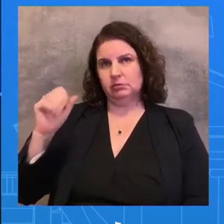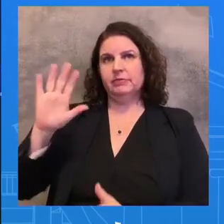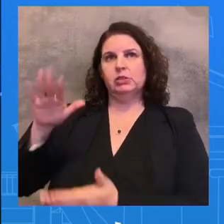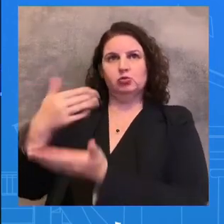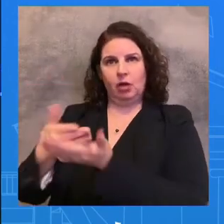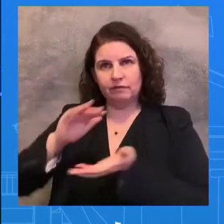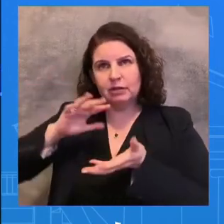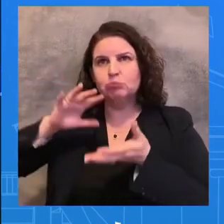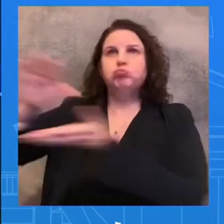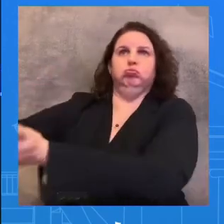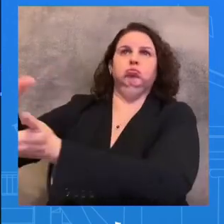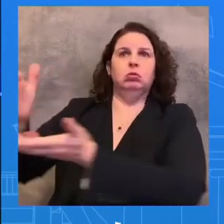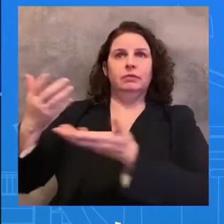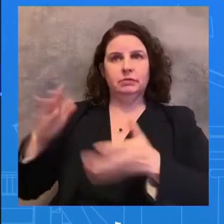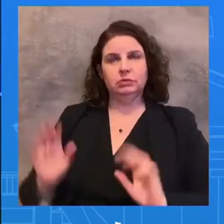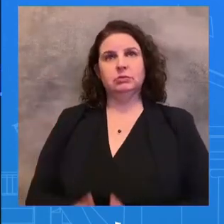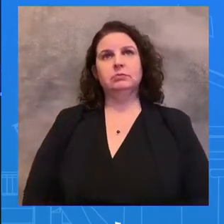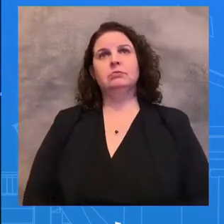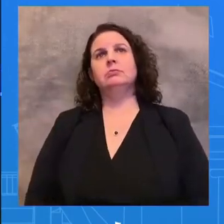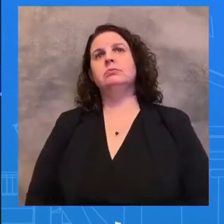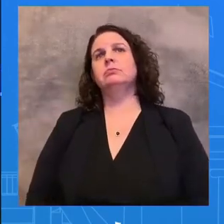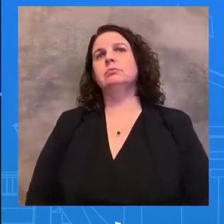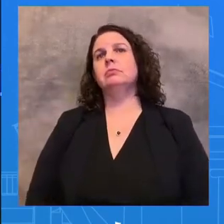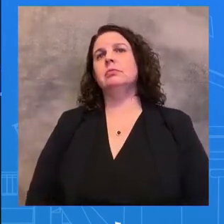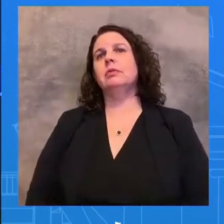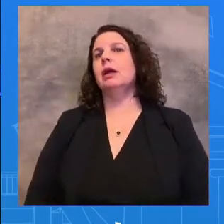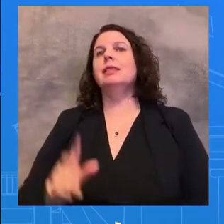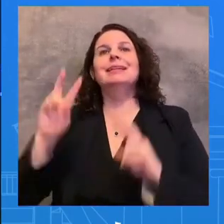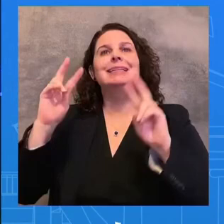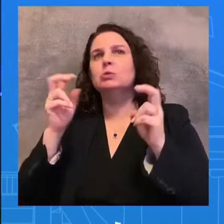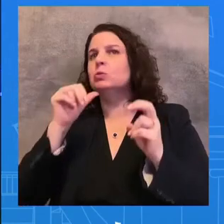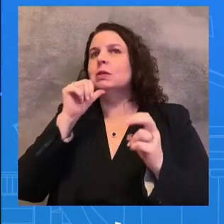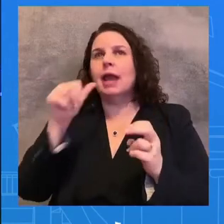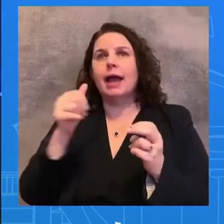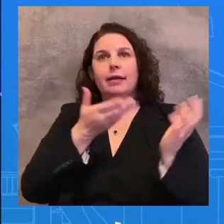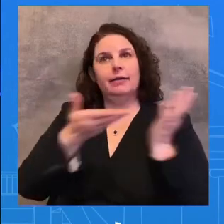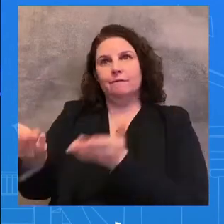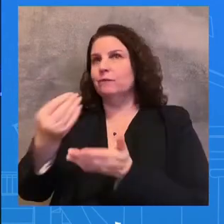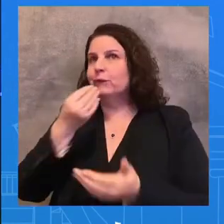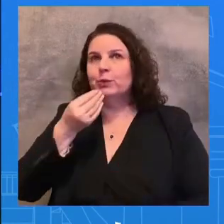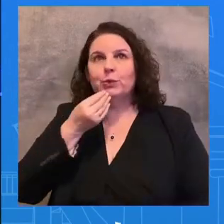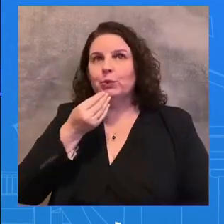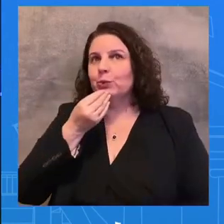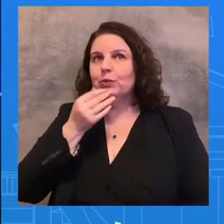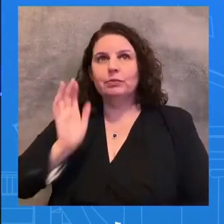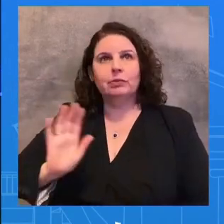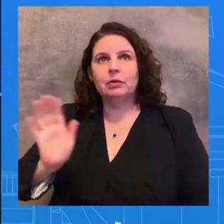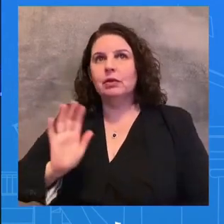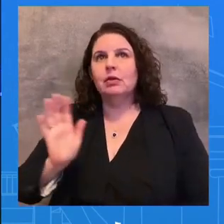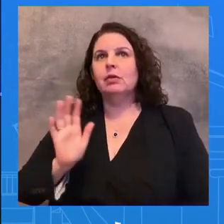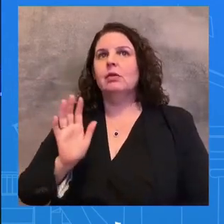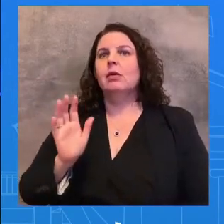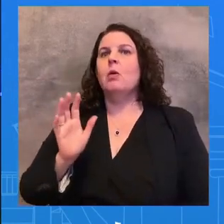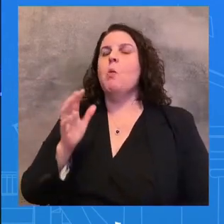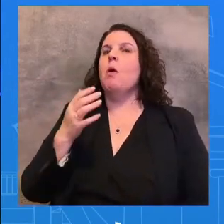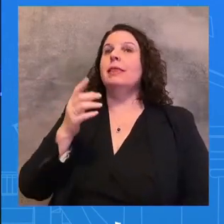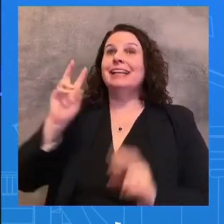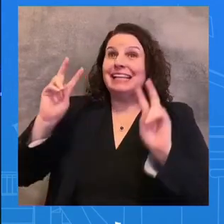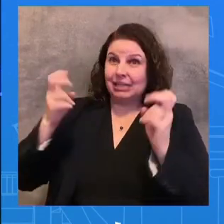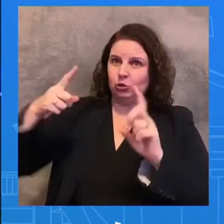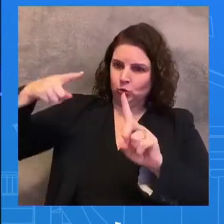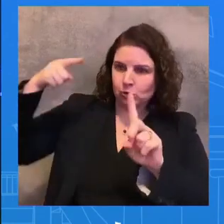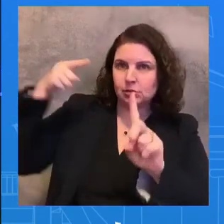actually getting food to the pier or off the pier. It's being able to ensure that we have necessary security arrangements in place to deliver it. We